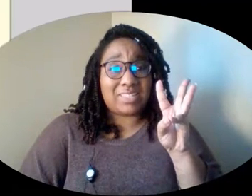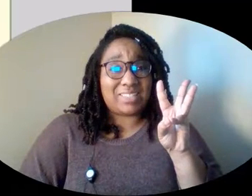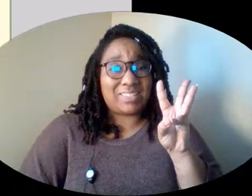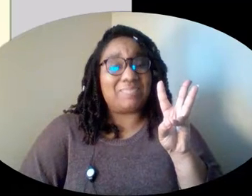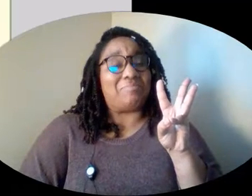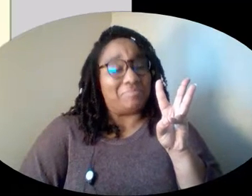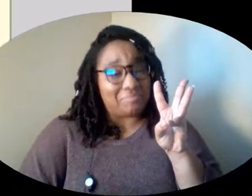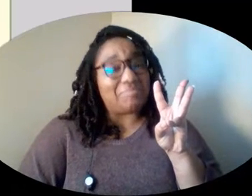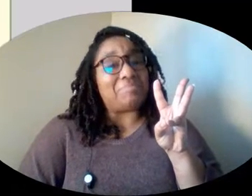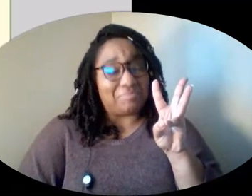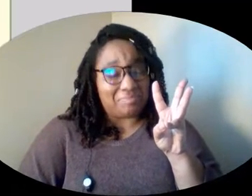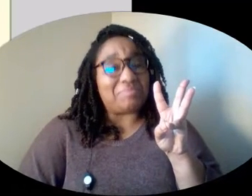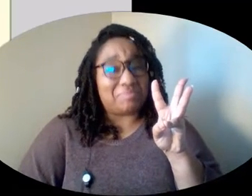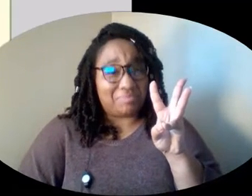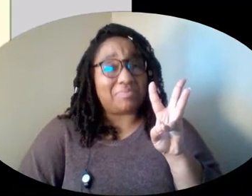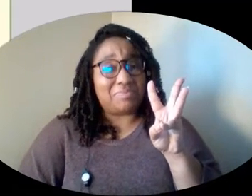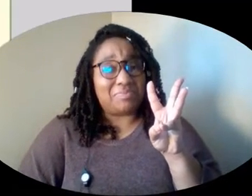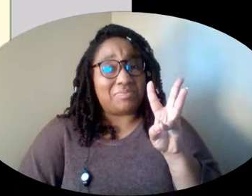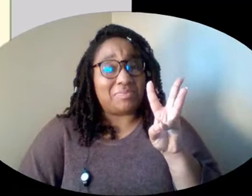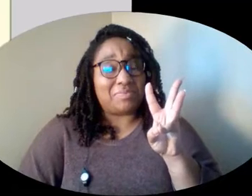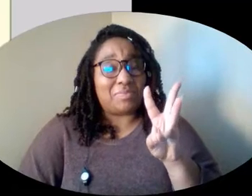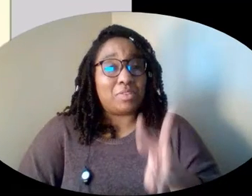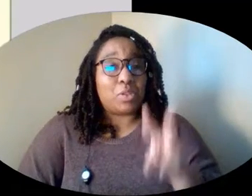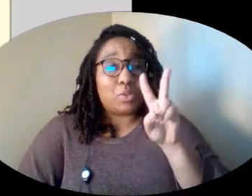1, 2, 3, 4, 5, 6. We had